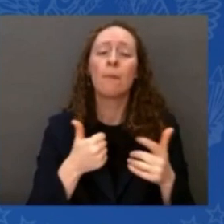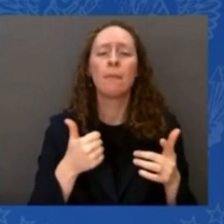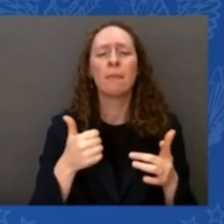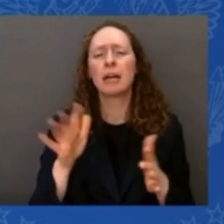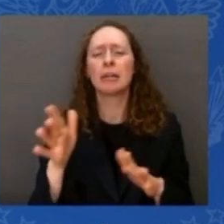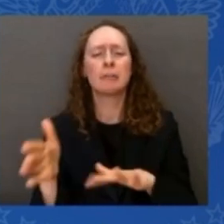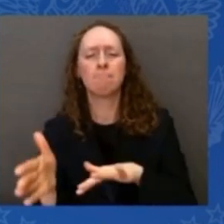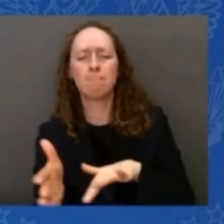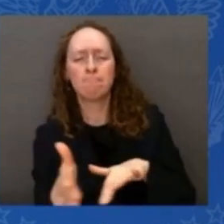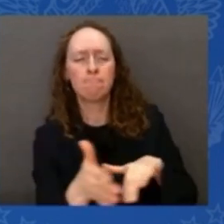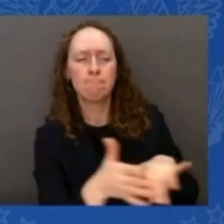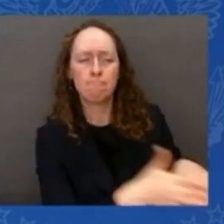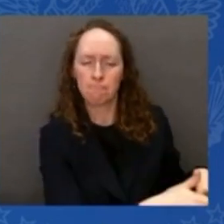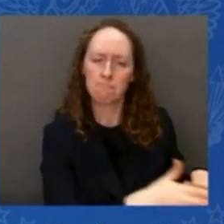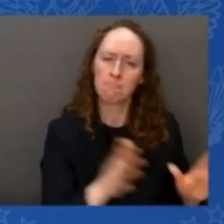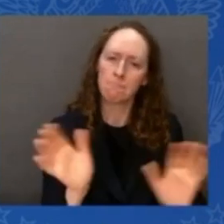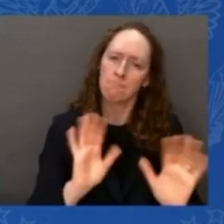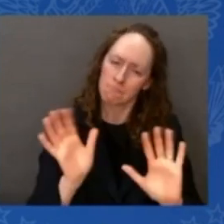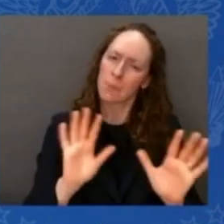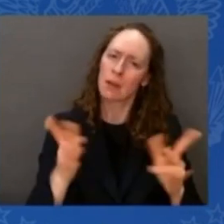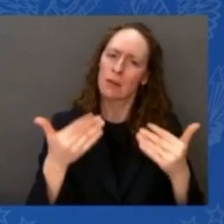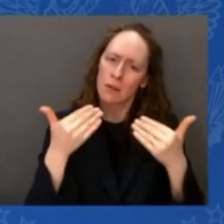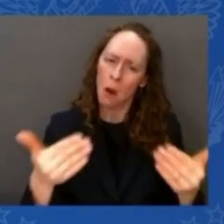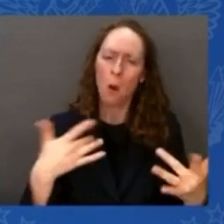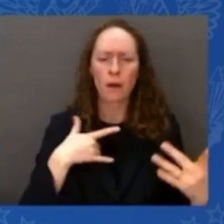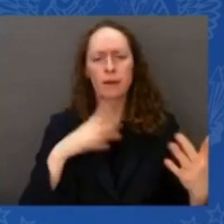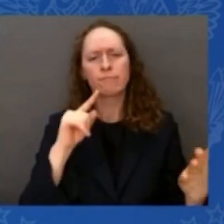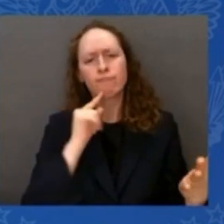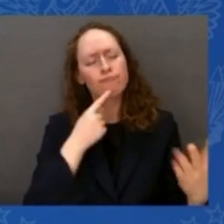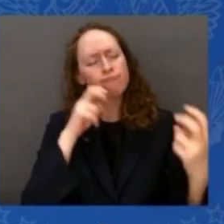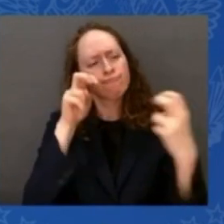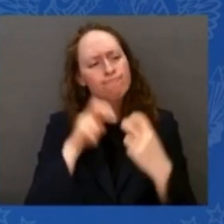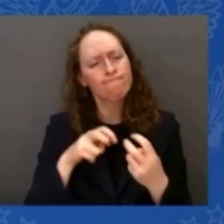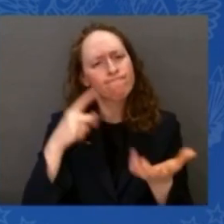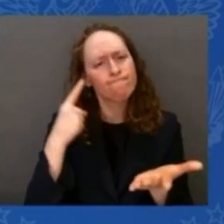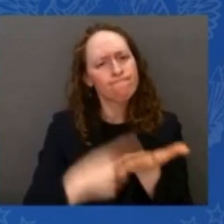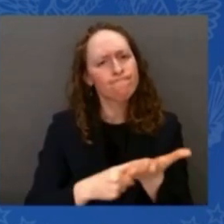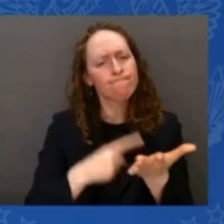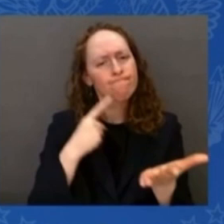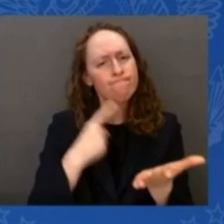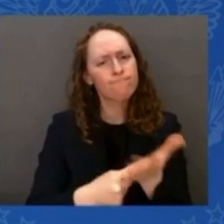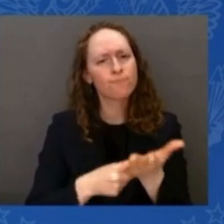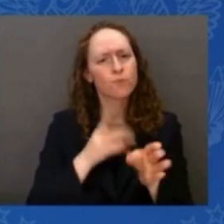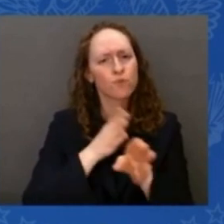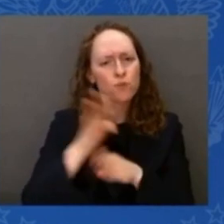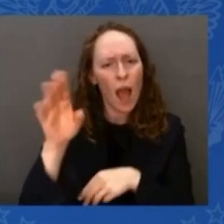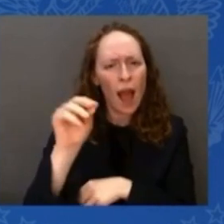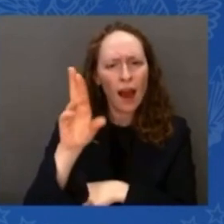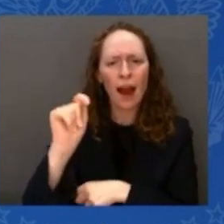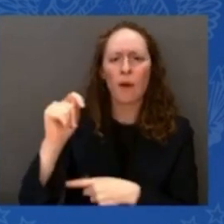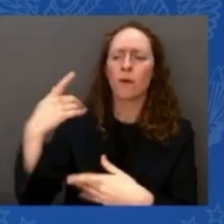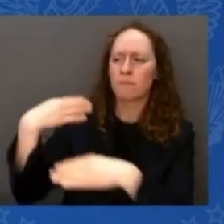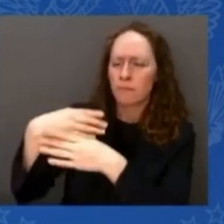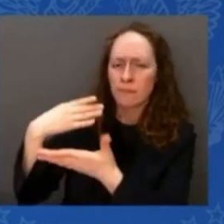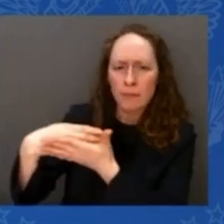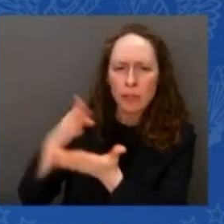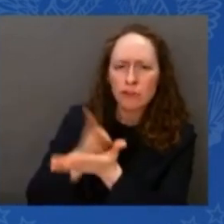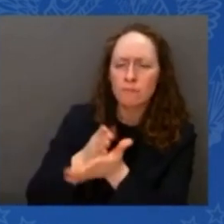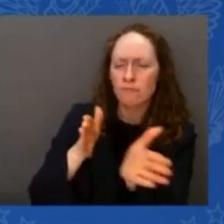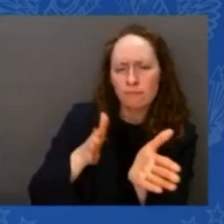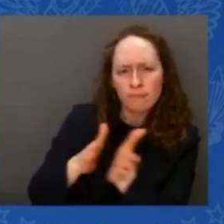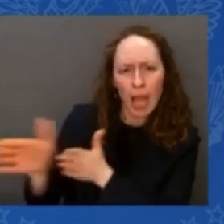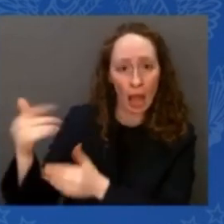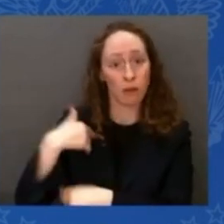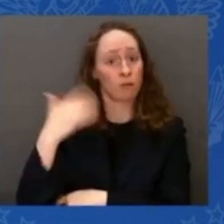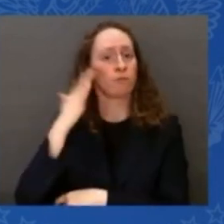deficit, each of us. I said, let's lay out our respective budgets. On March the 9th, I'm going to lay down in detail every